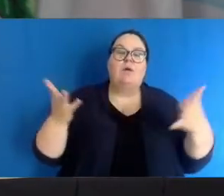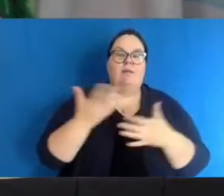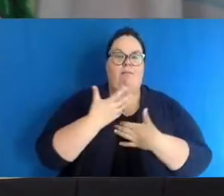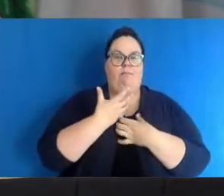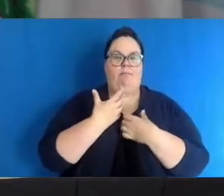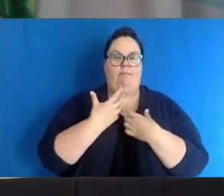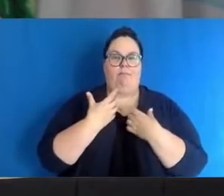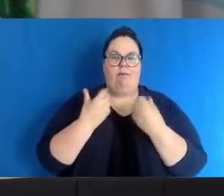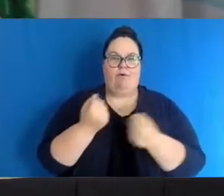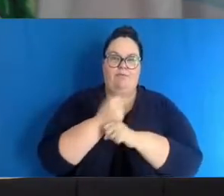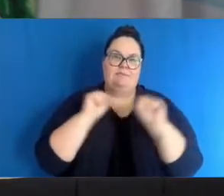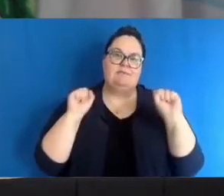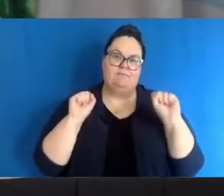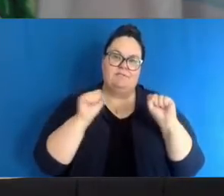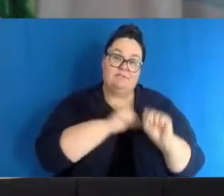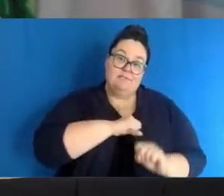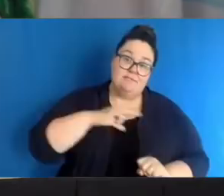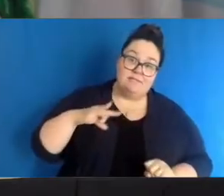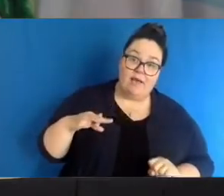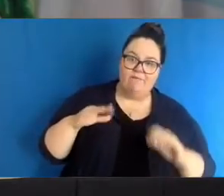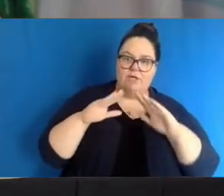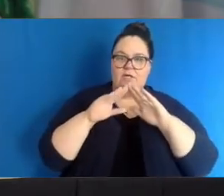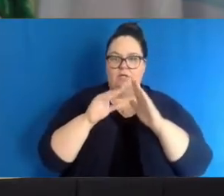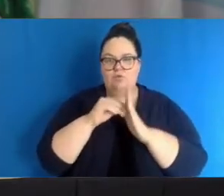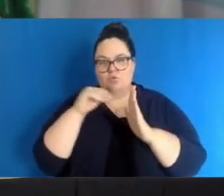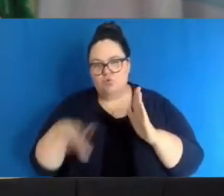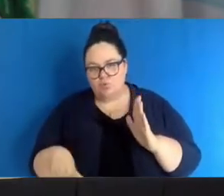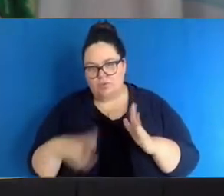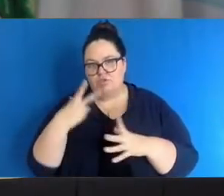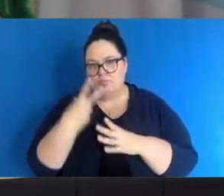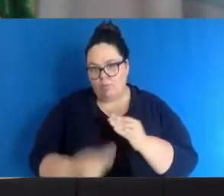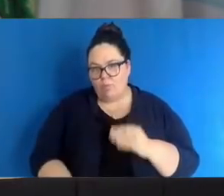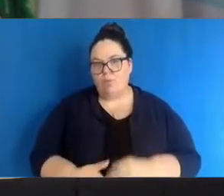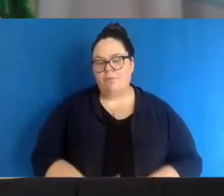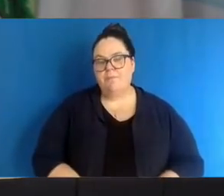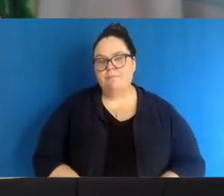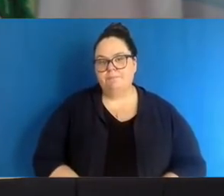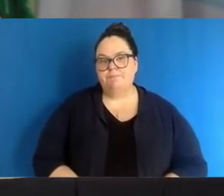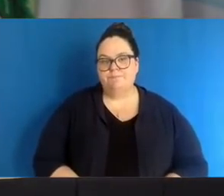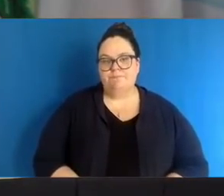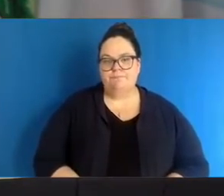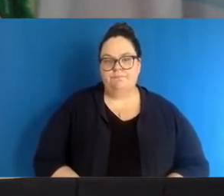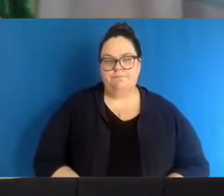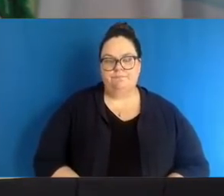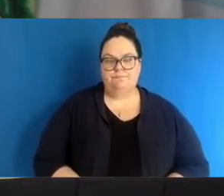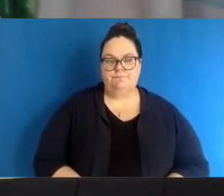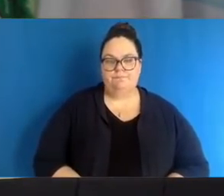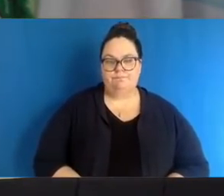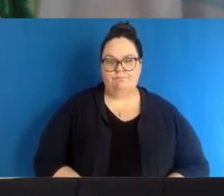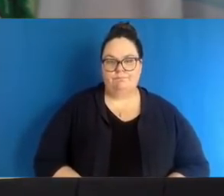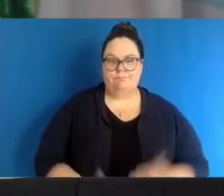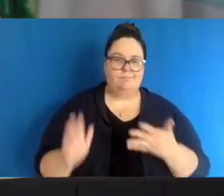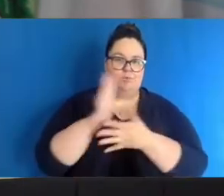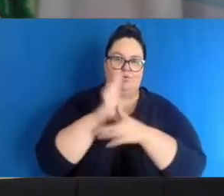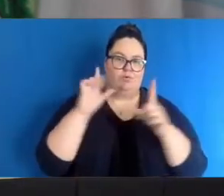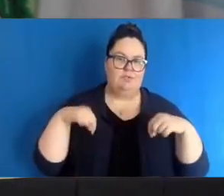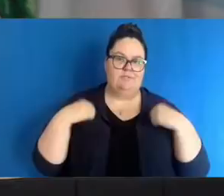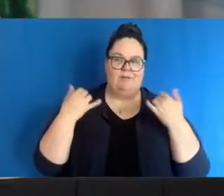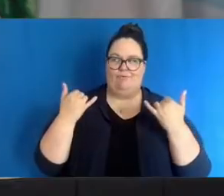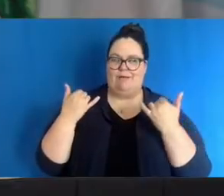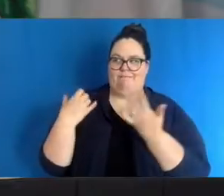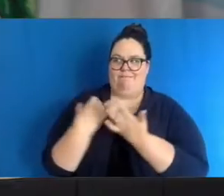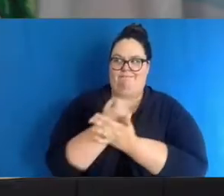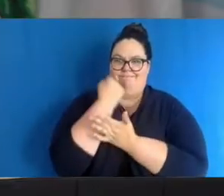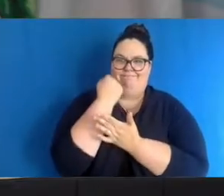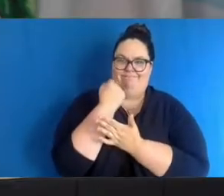Islanders has been continuously of utmost importance. And certainly I just want to take this opportunity with